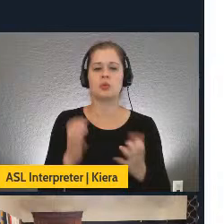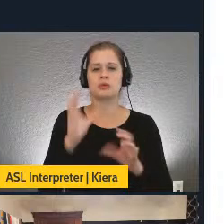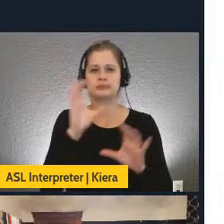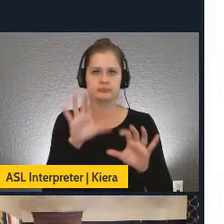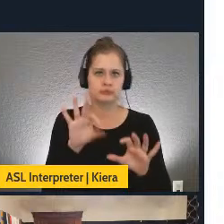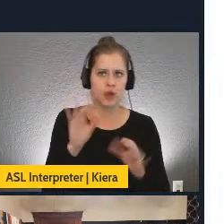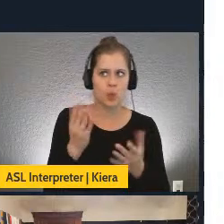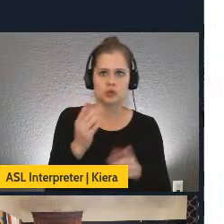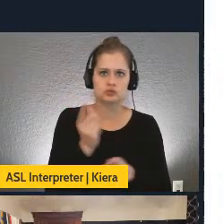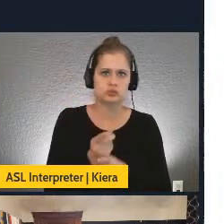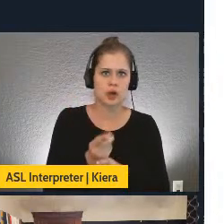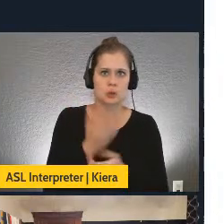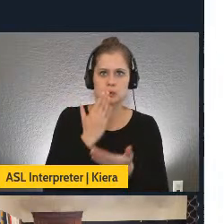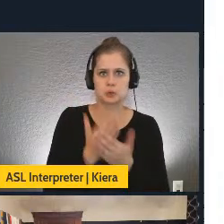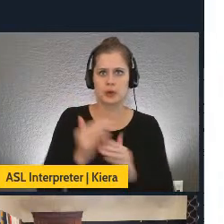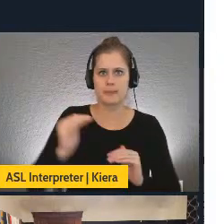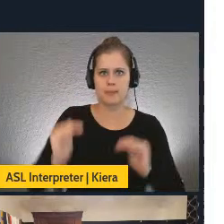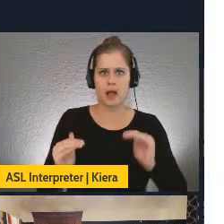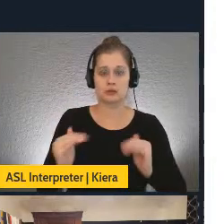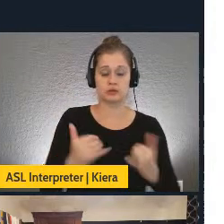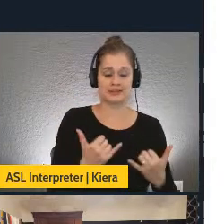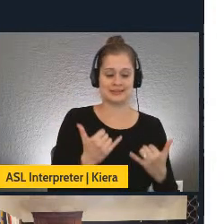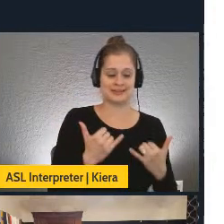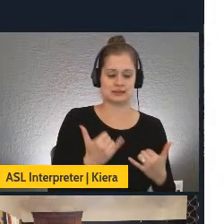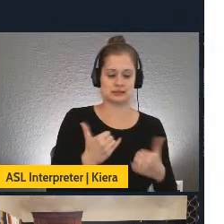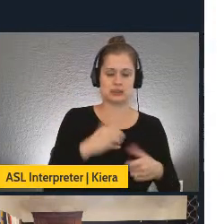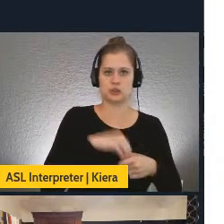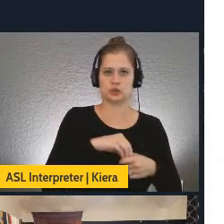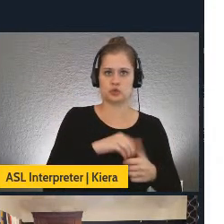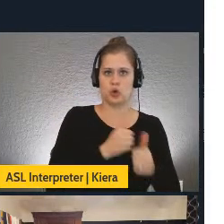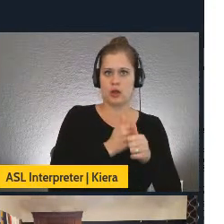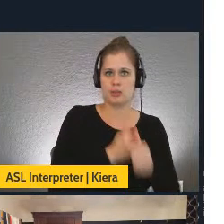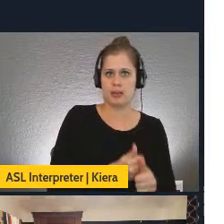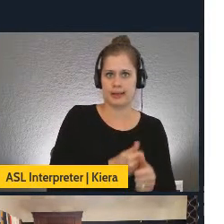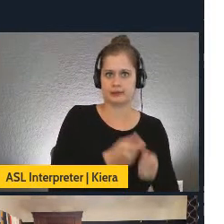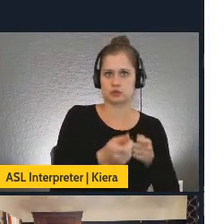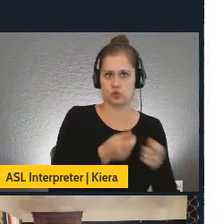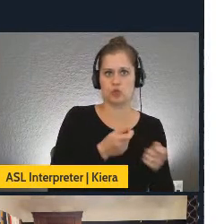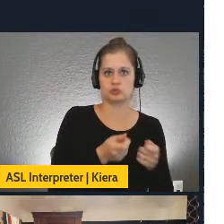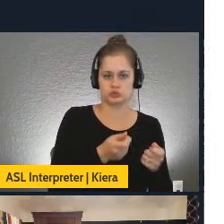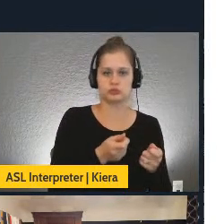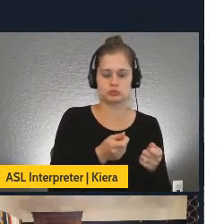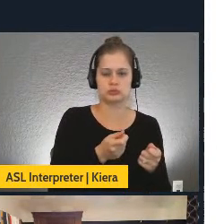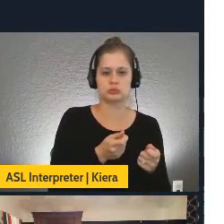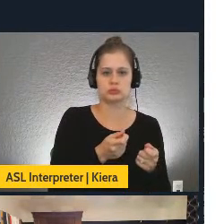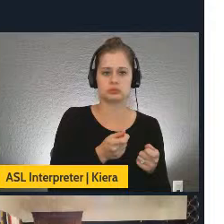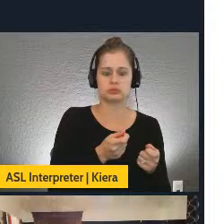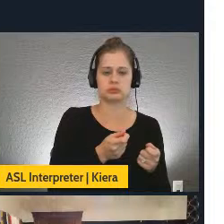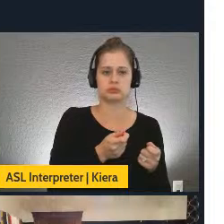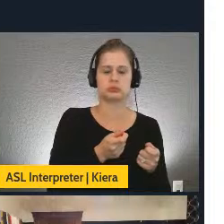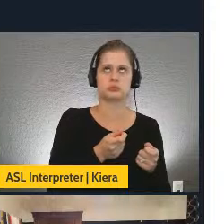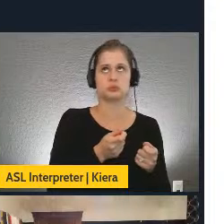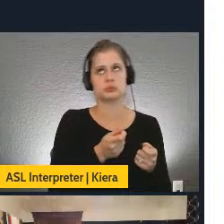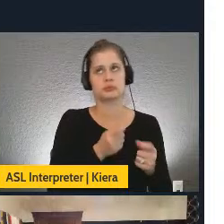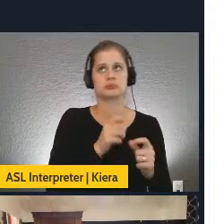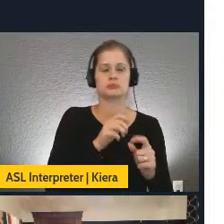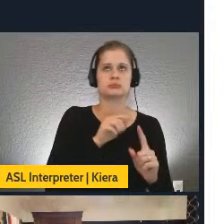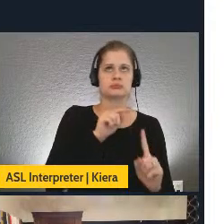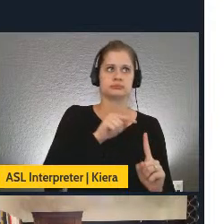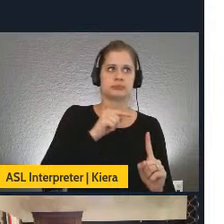balance between their existing internal compliance controls, which they were